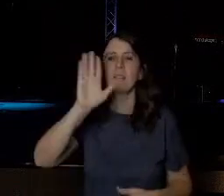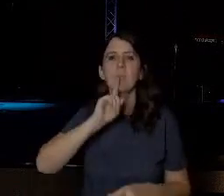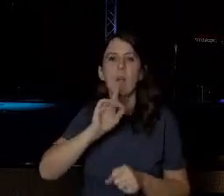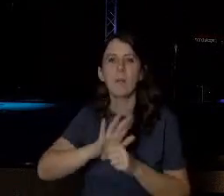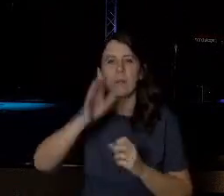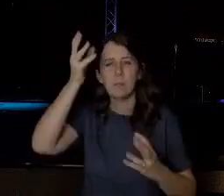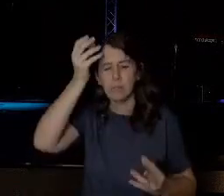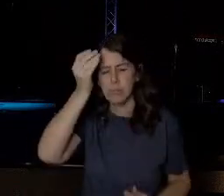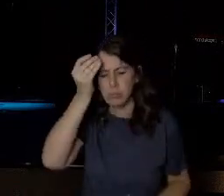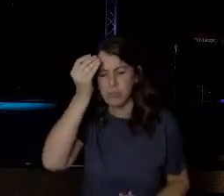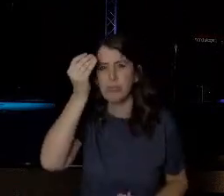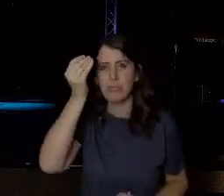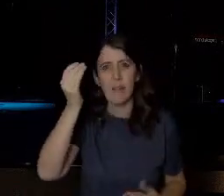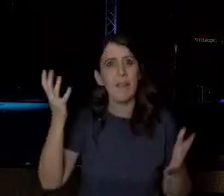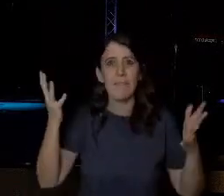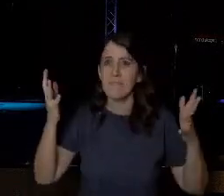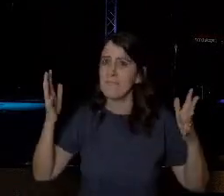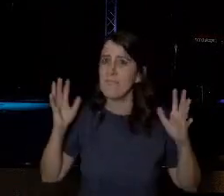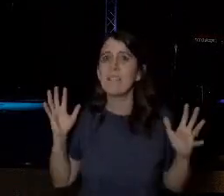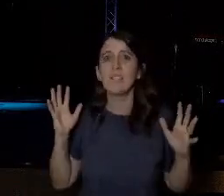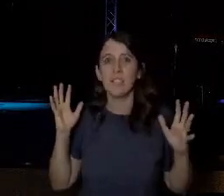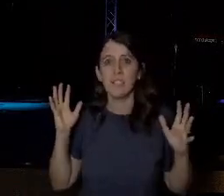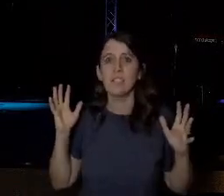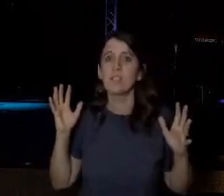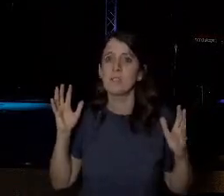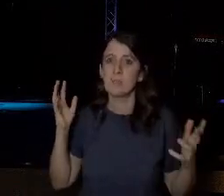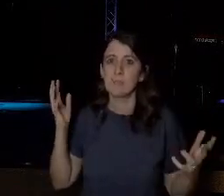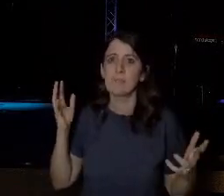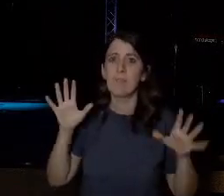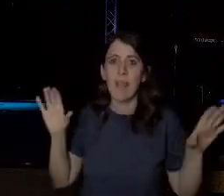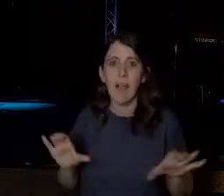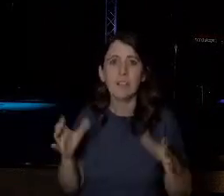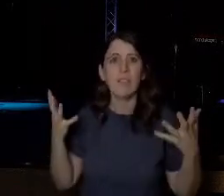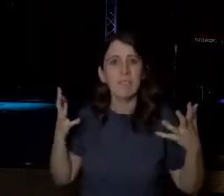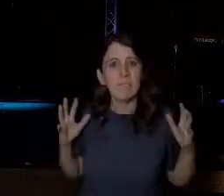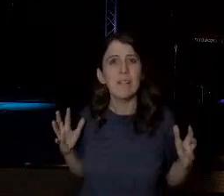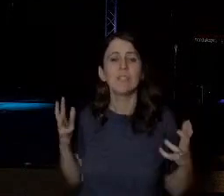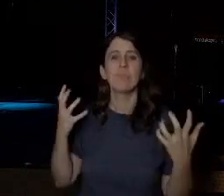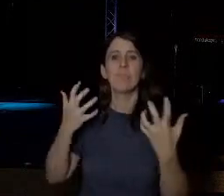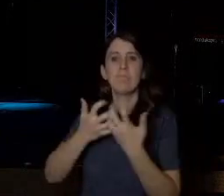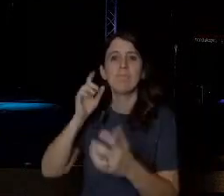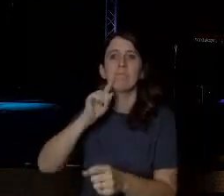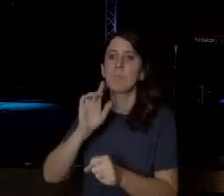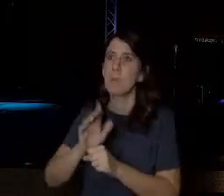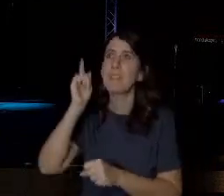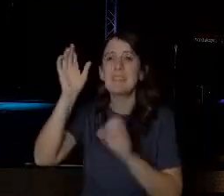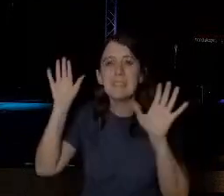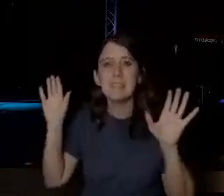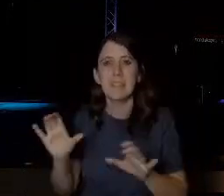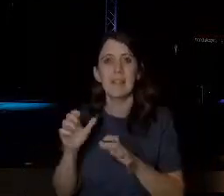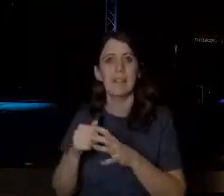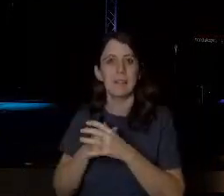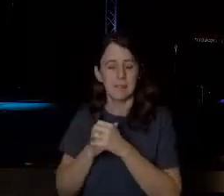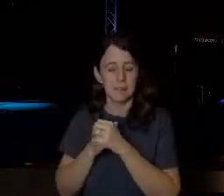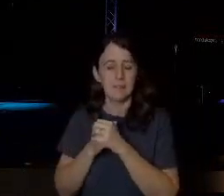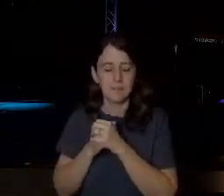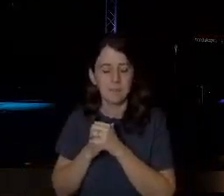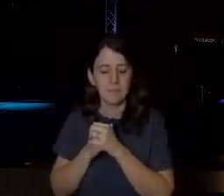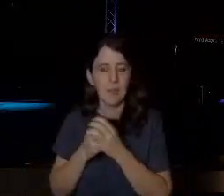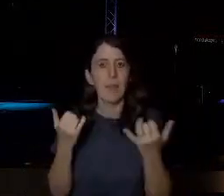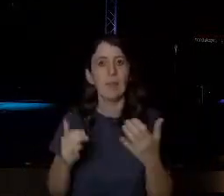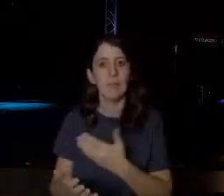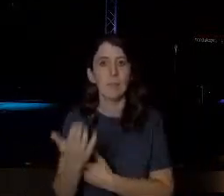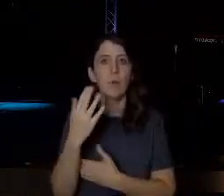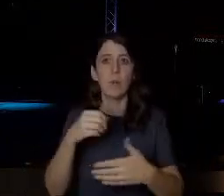will do, and he did what he said he would do, I want to just spend some time just in reflection. You know, this morning as you walked in, you